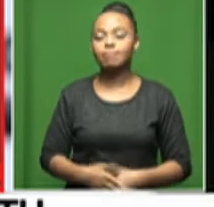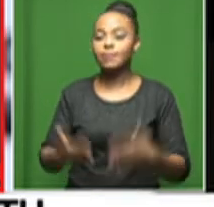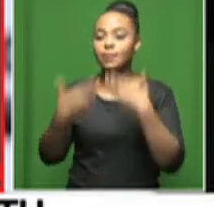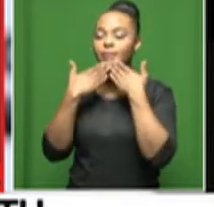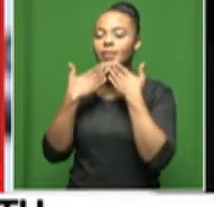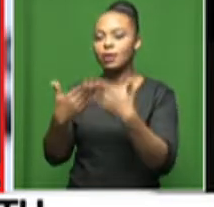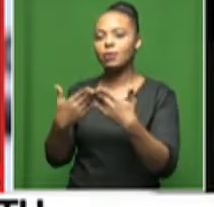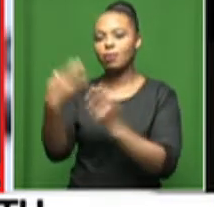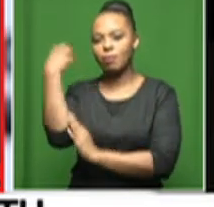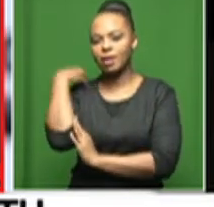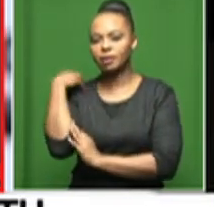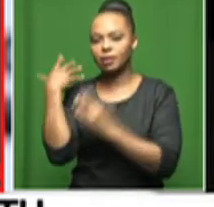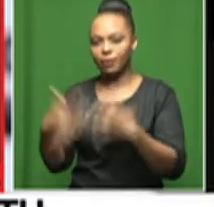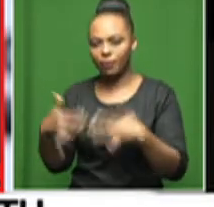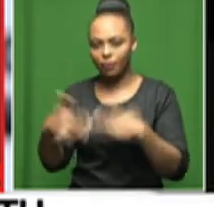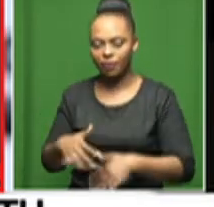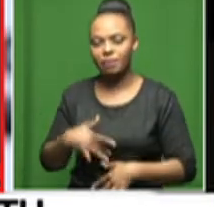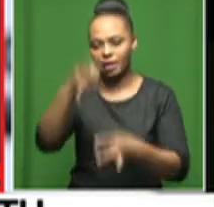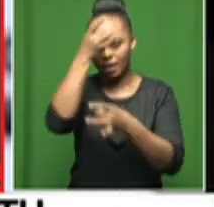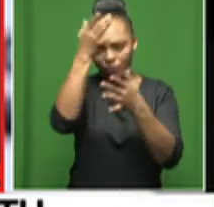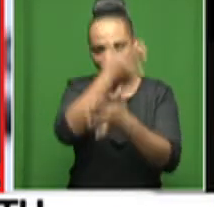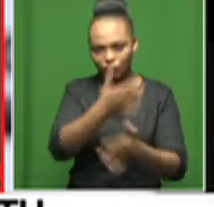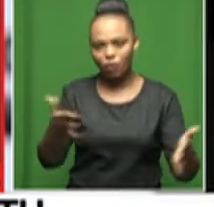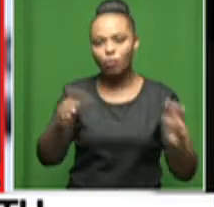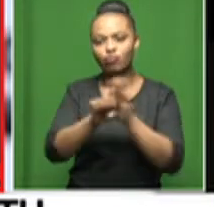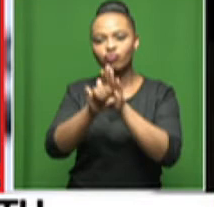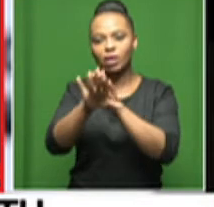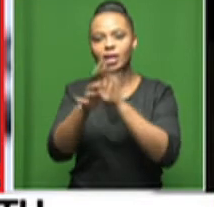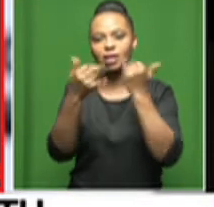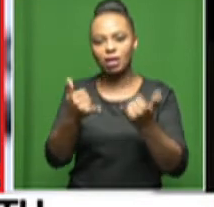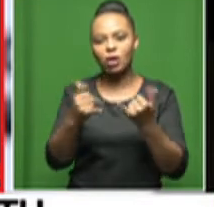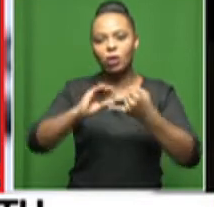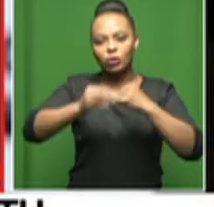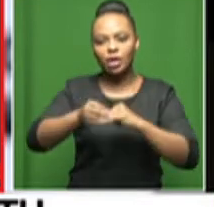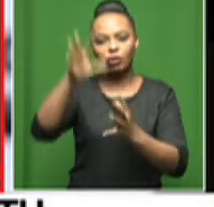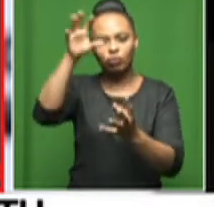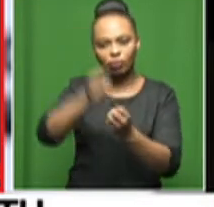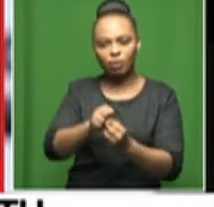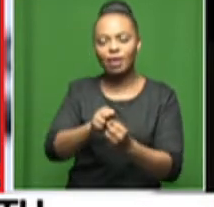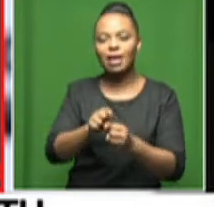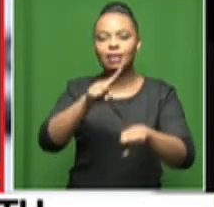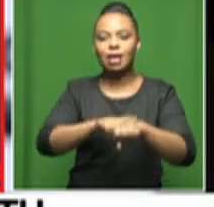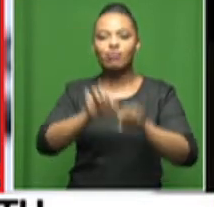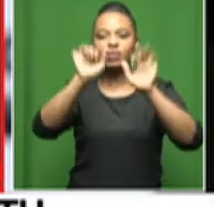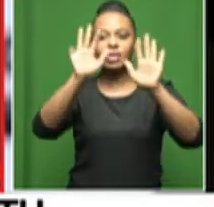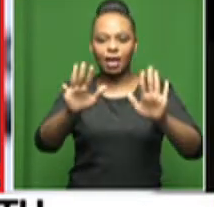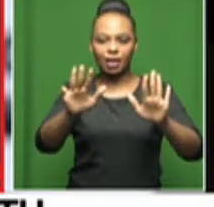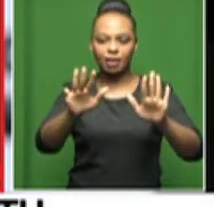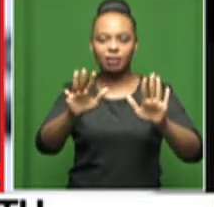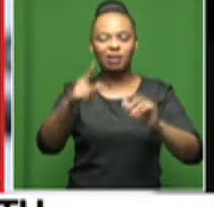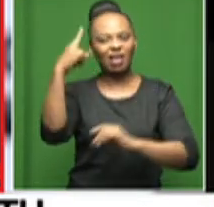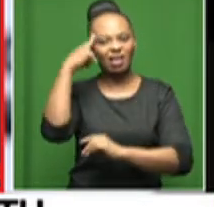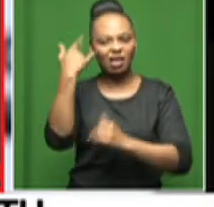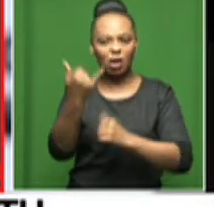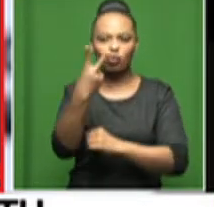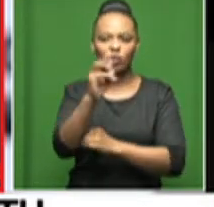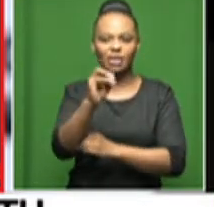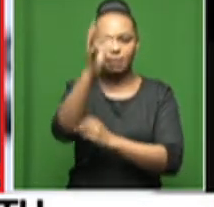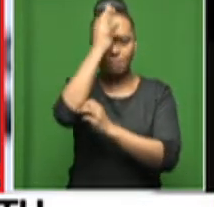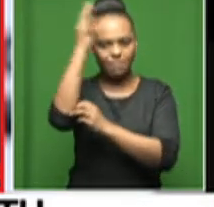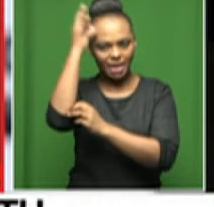Now, I did indicate, Minister, to the broadcasters that we would really try to wrap by 9 o'clock. So I think we have 20 minutes